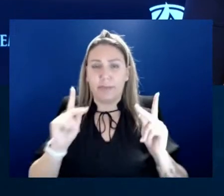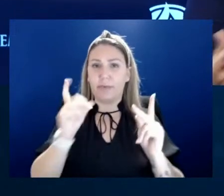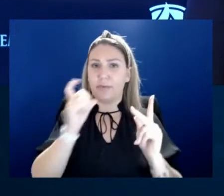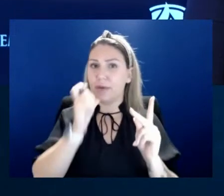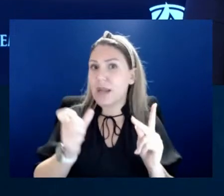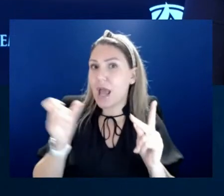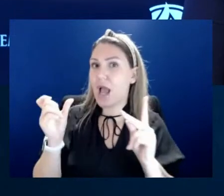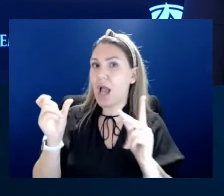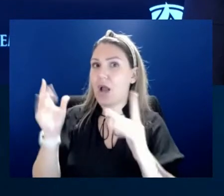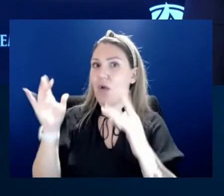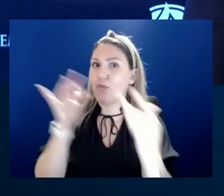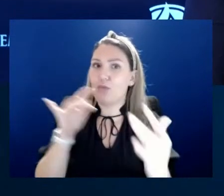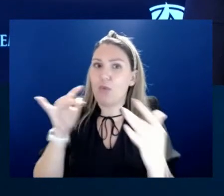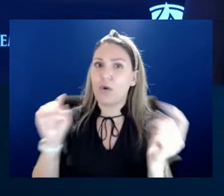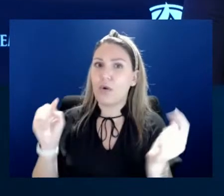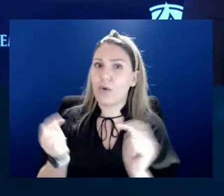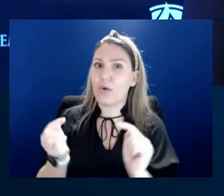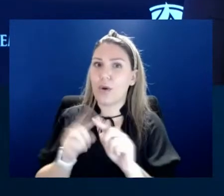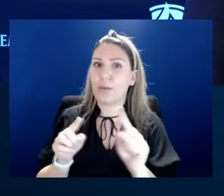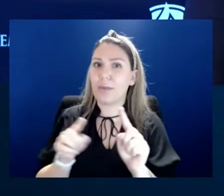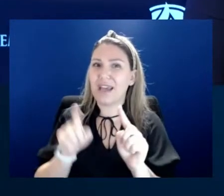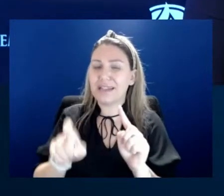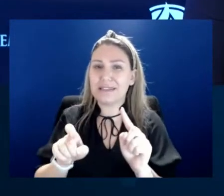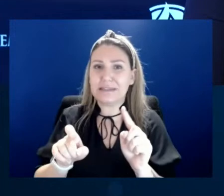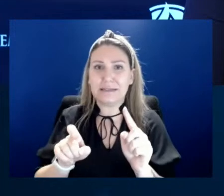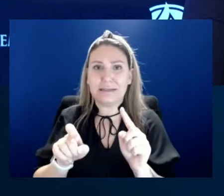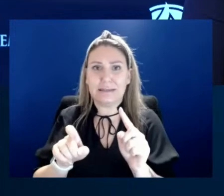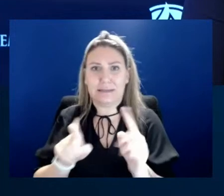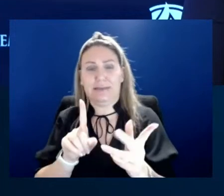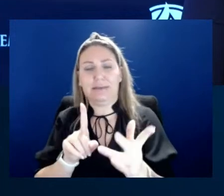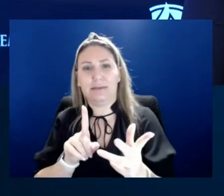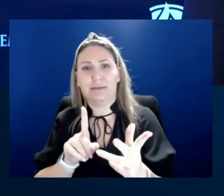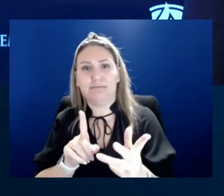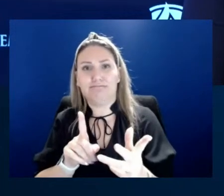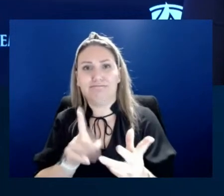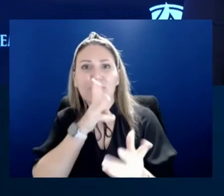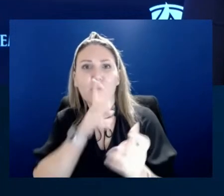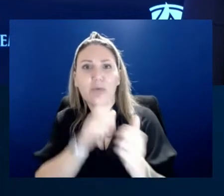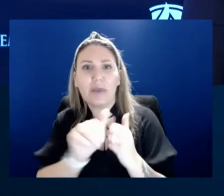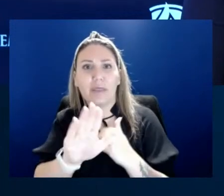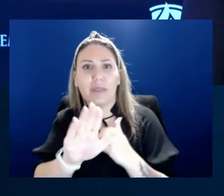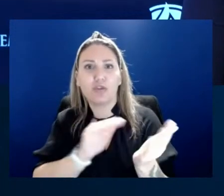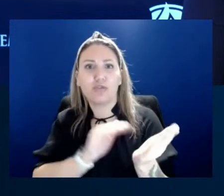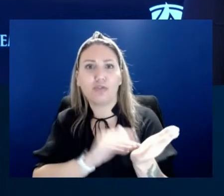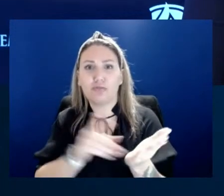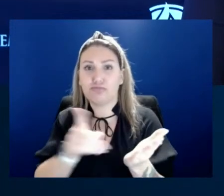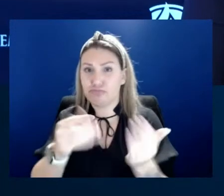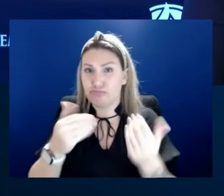injured but just need to talk to their doctor, do you have telemedicine? And does it